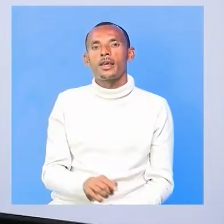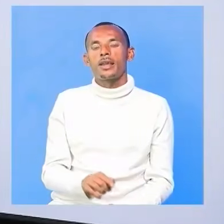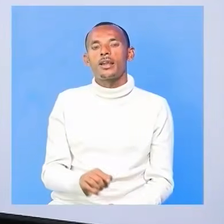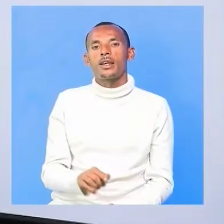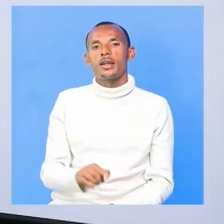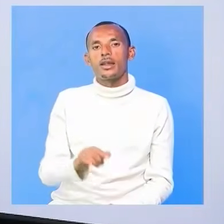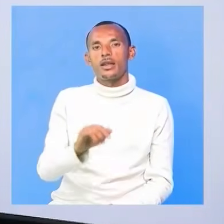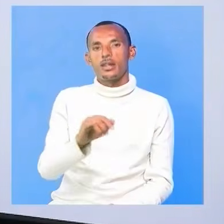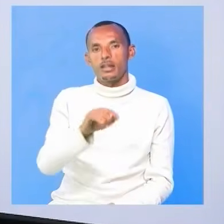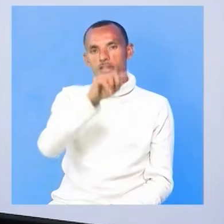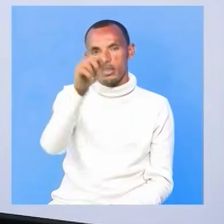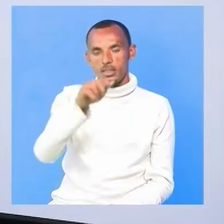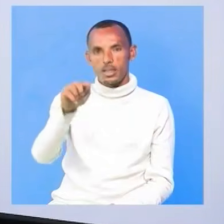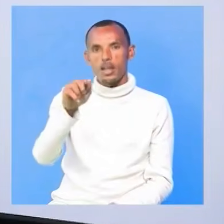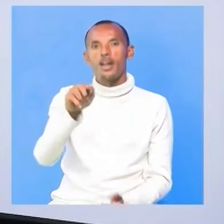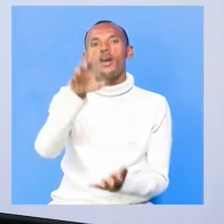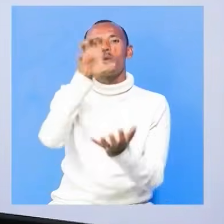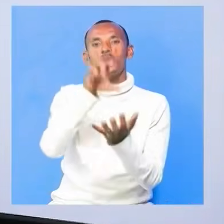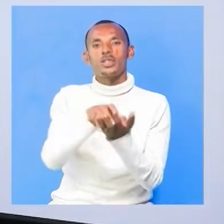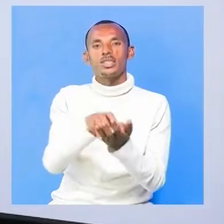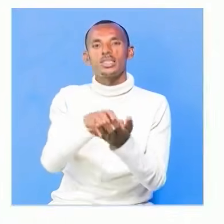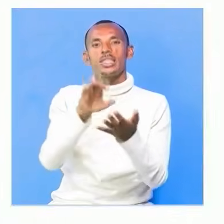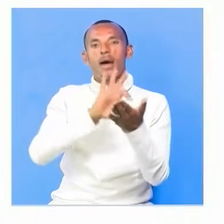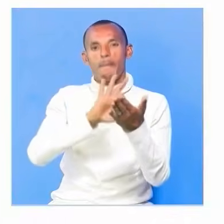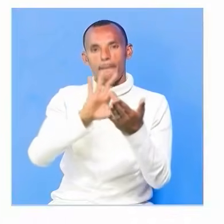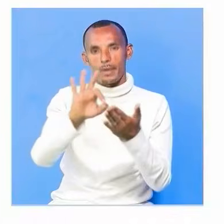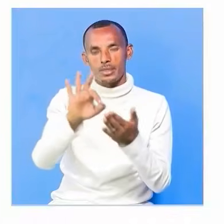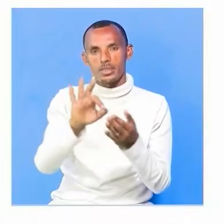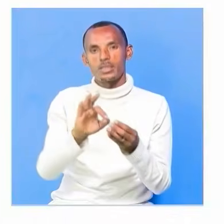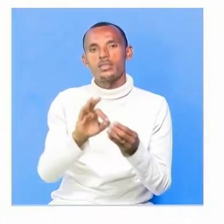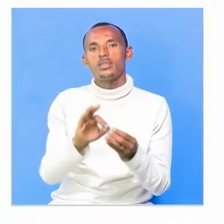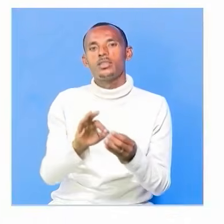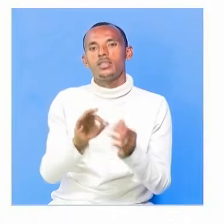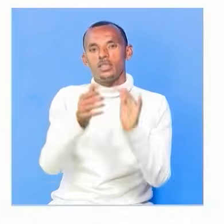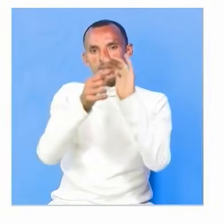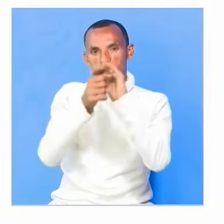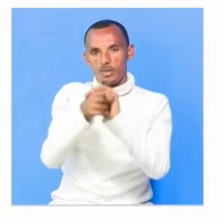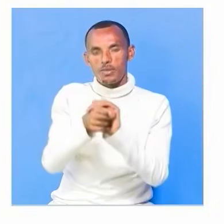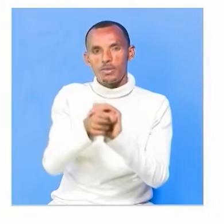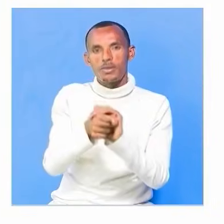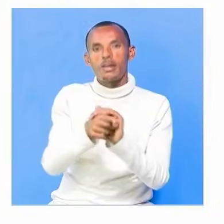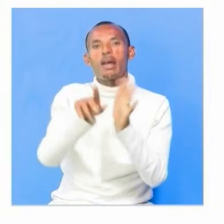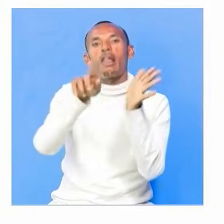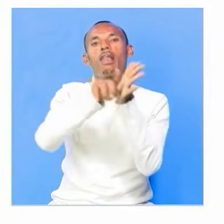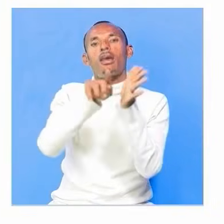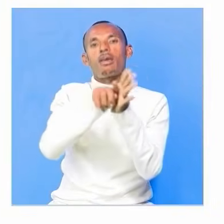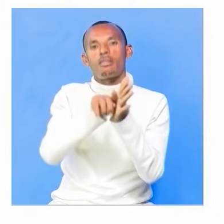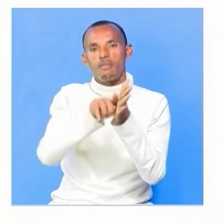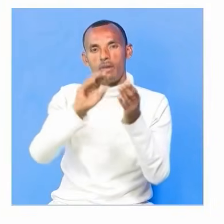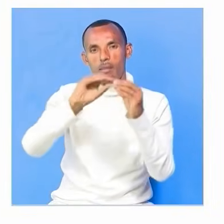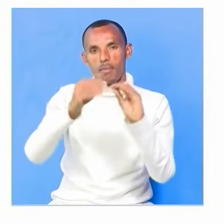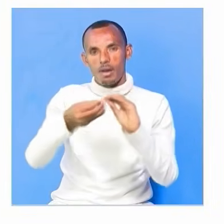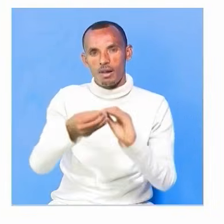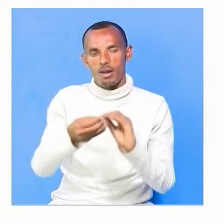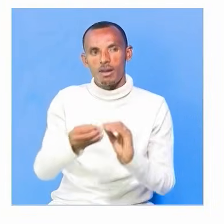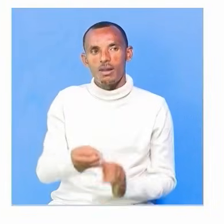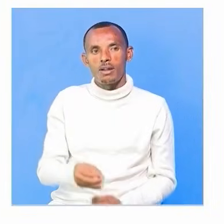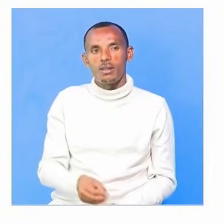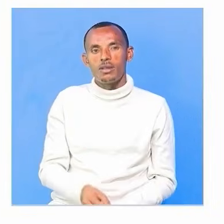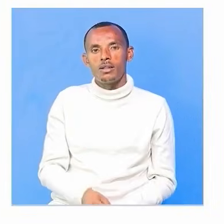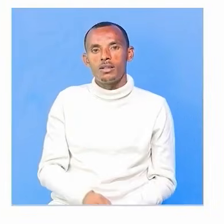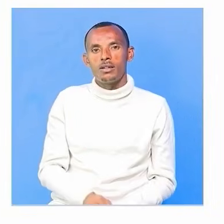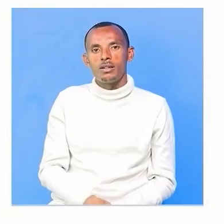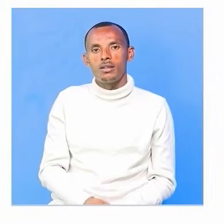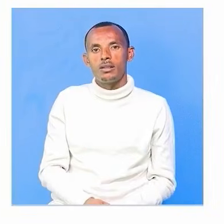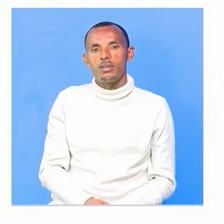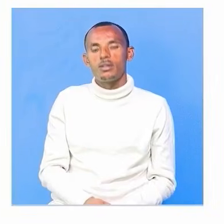So the set of integers contains numbers such as negative numbers,